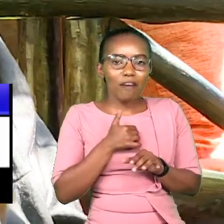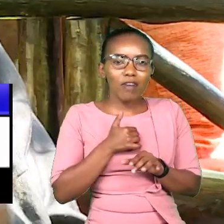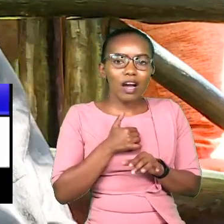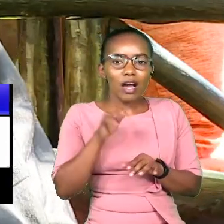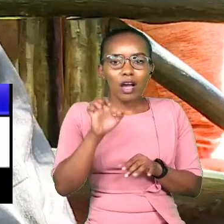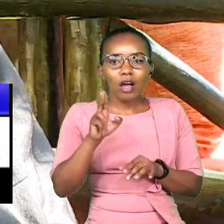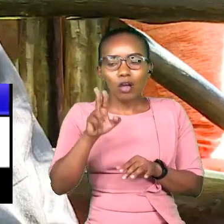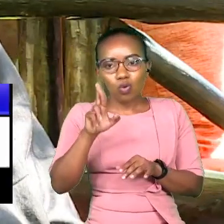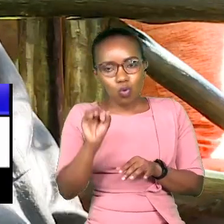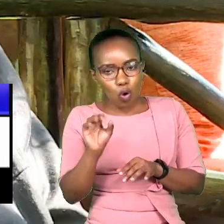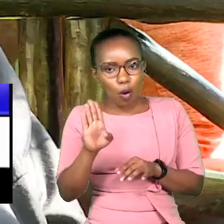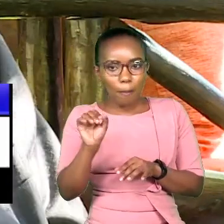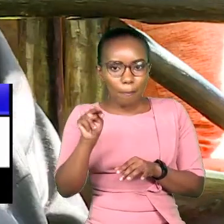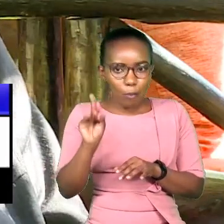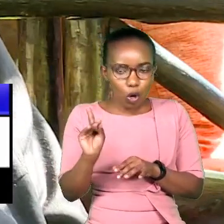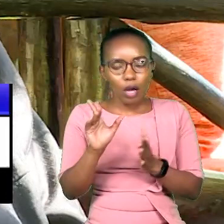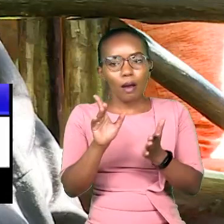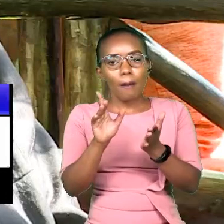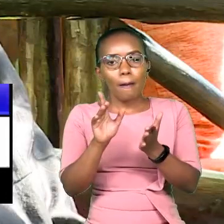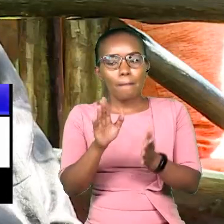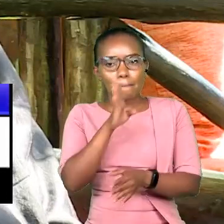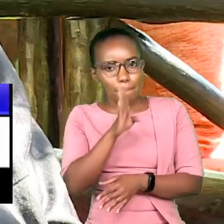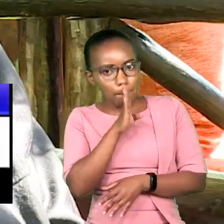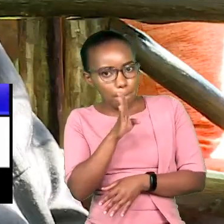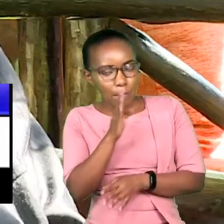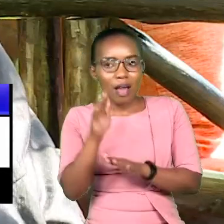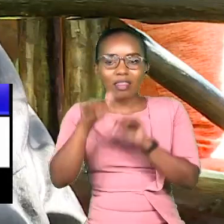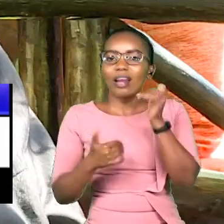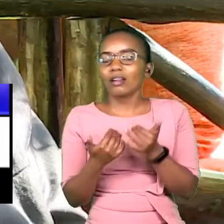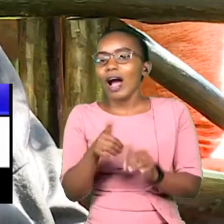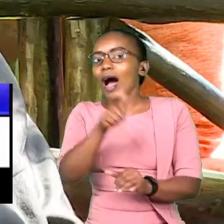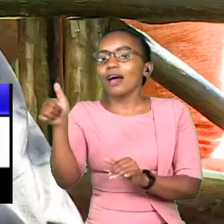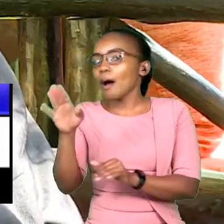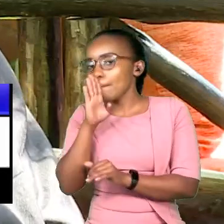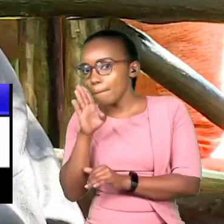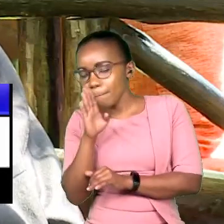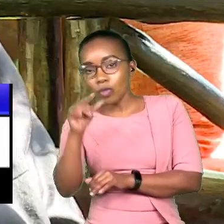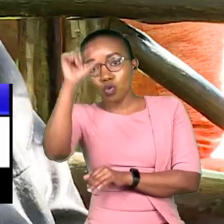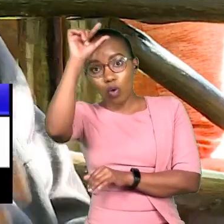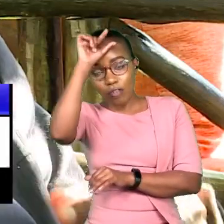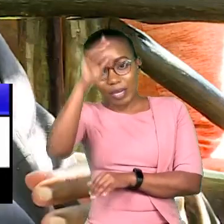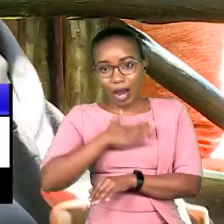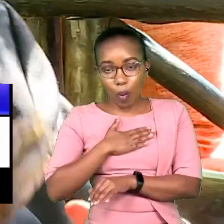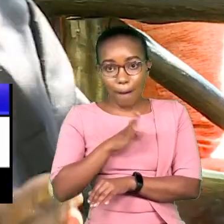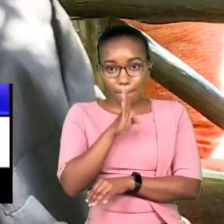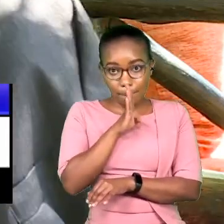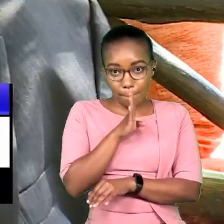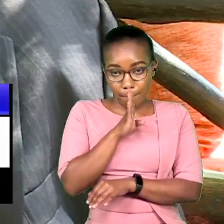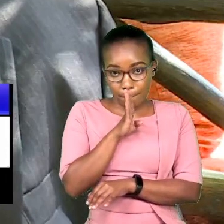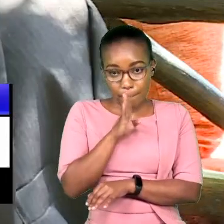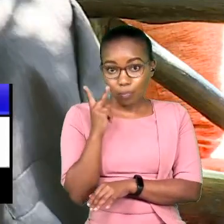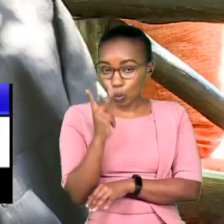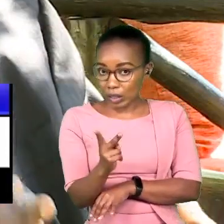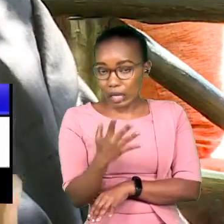borrowing instead of more affordable borrowing. So the government borrows. You almost see